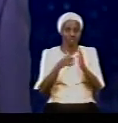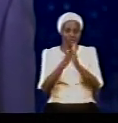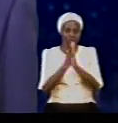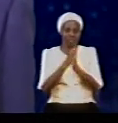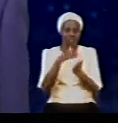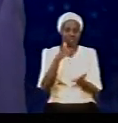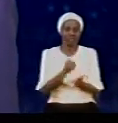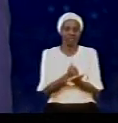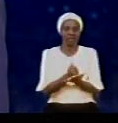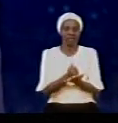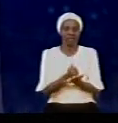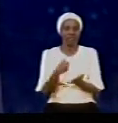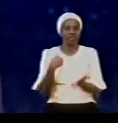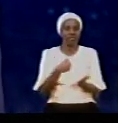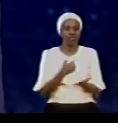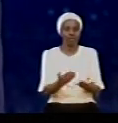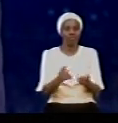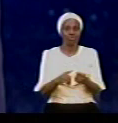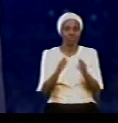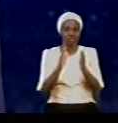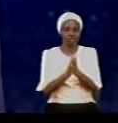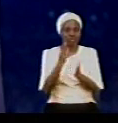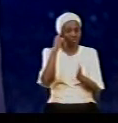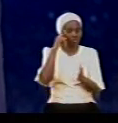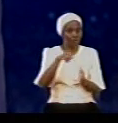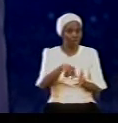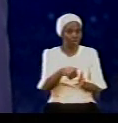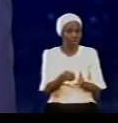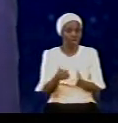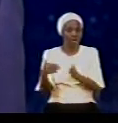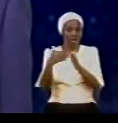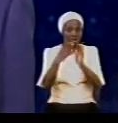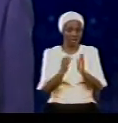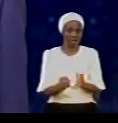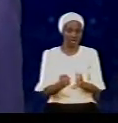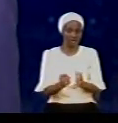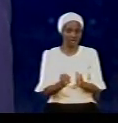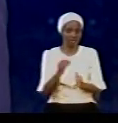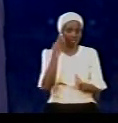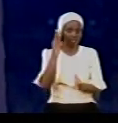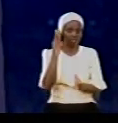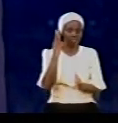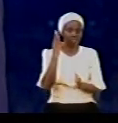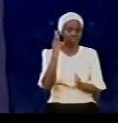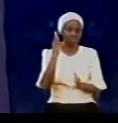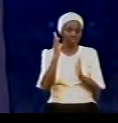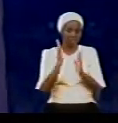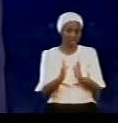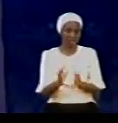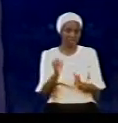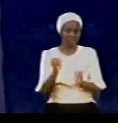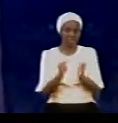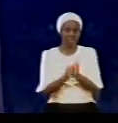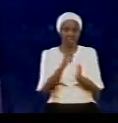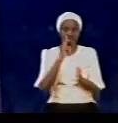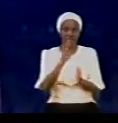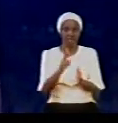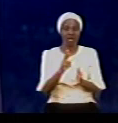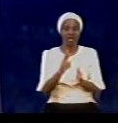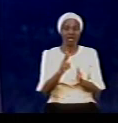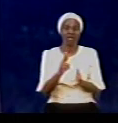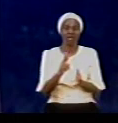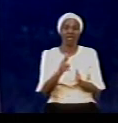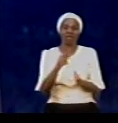in one way or the other, that the Lord will help them. We want to pray that